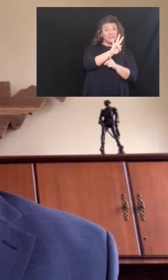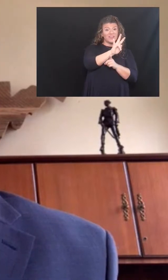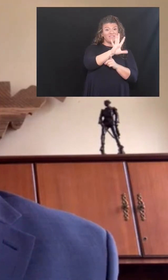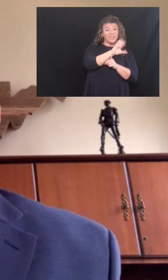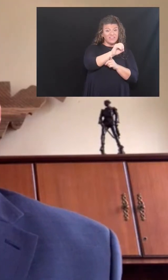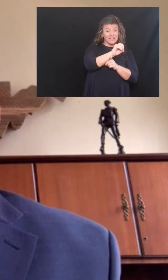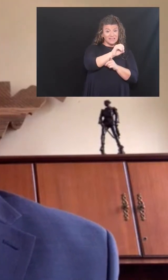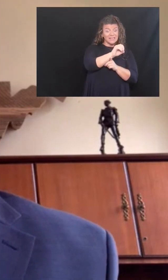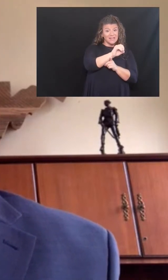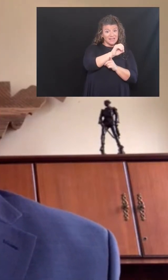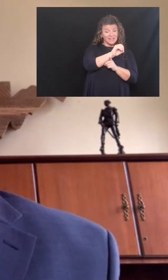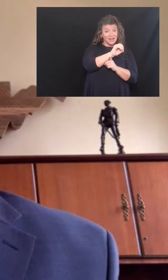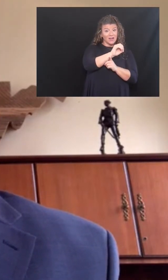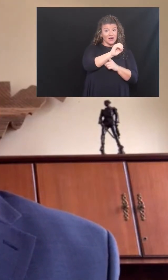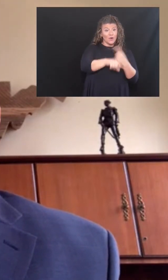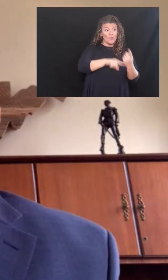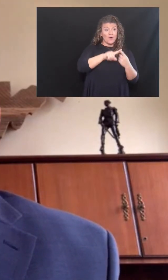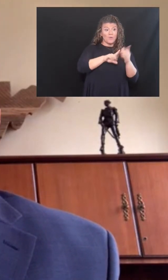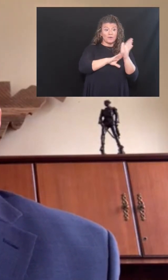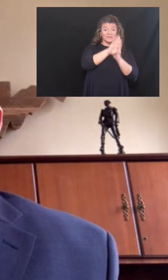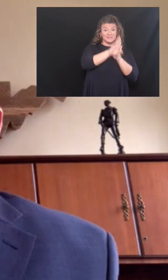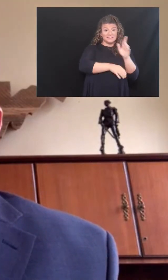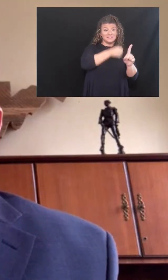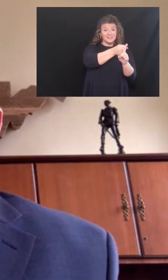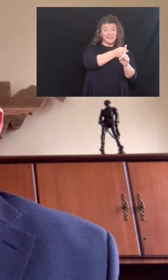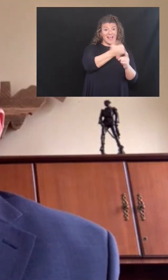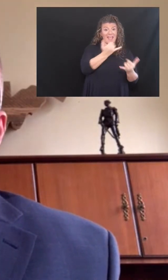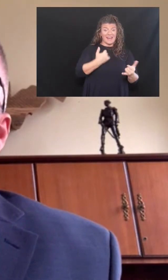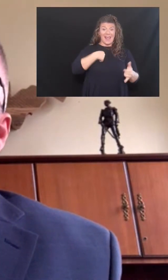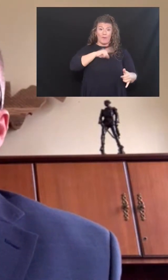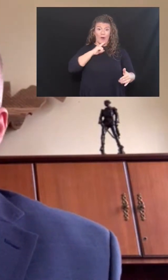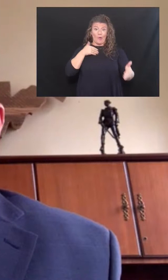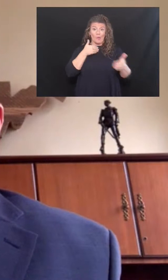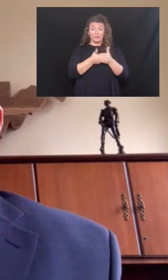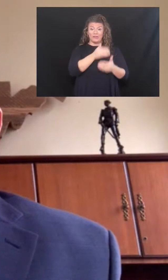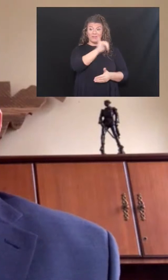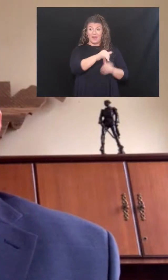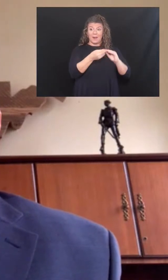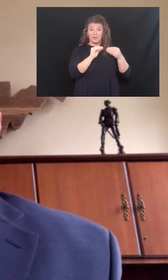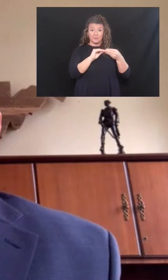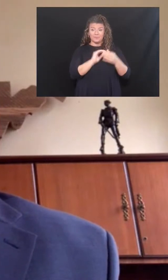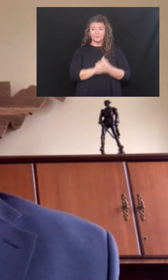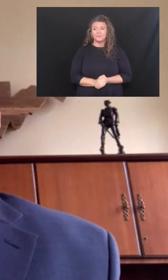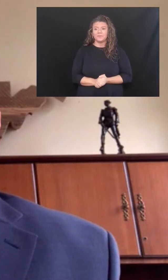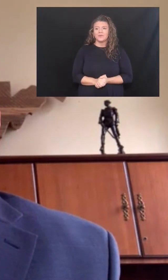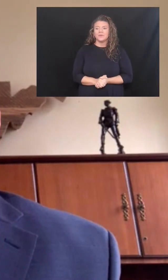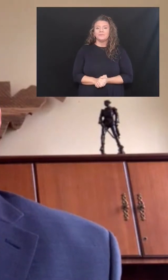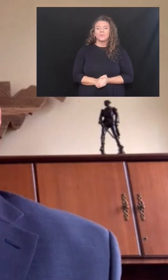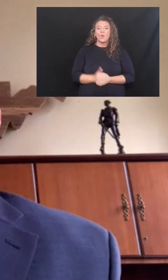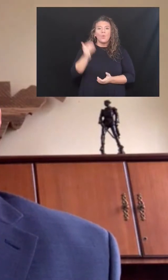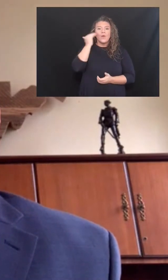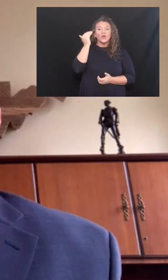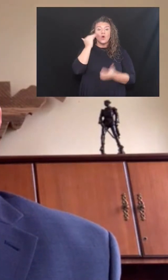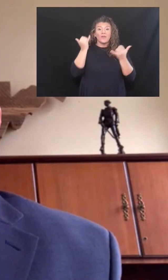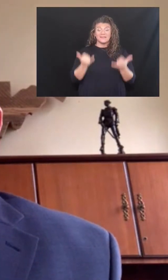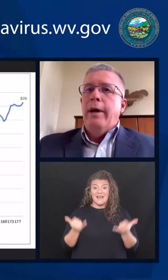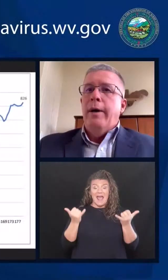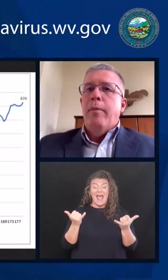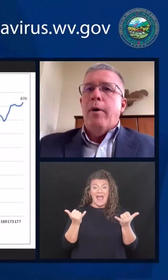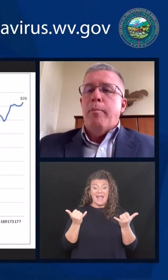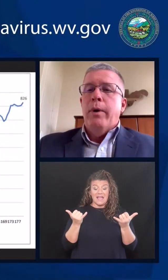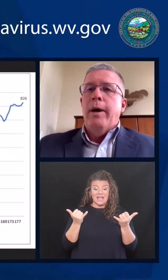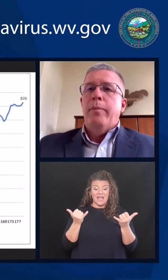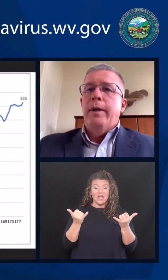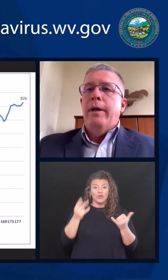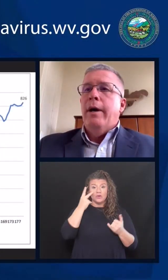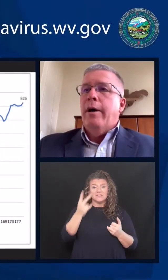So we're rapidly approaching that number. We know that today, and Jordan, if you could point up